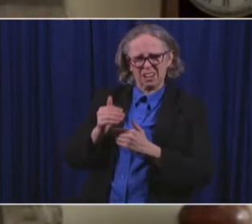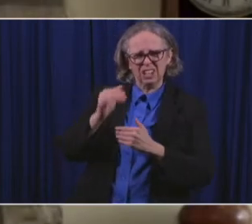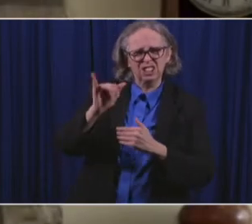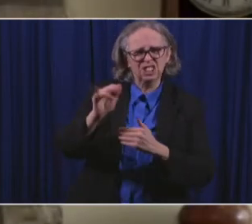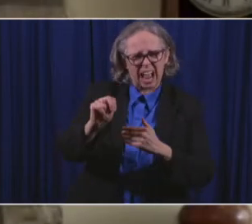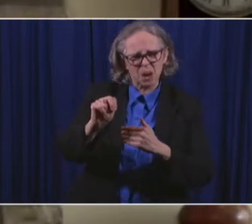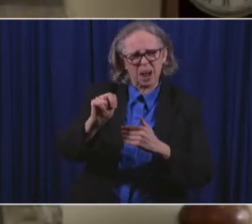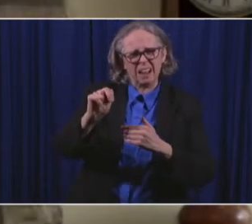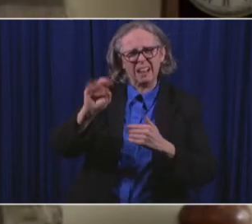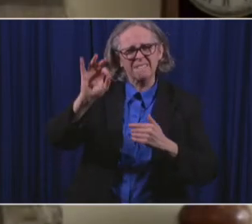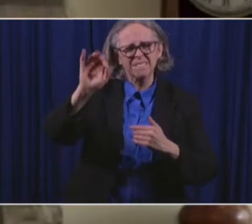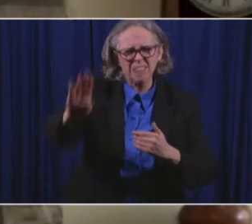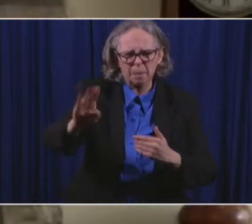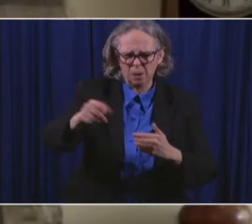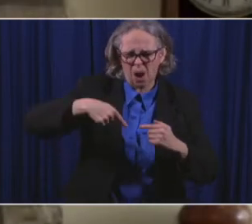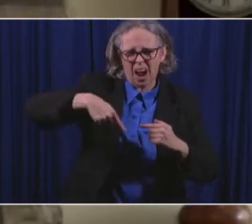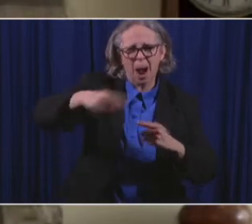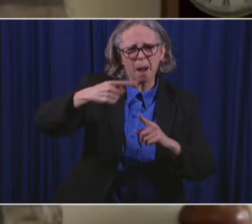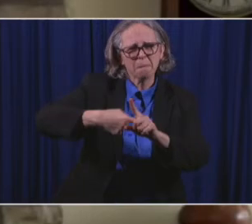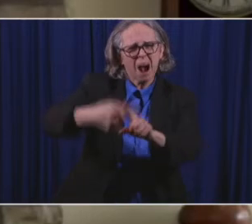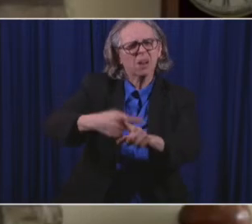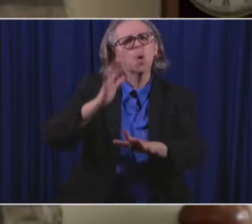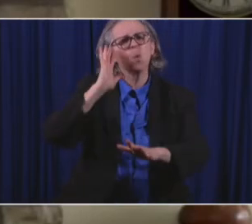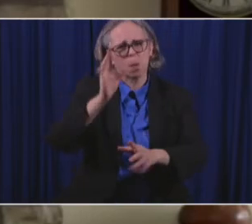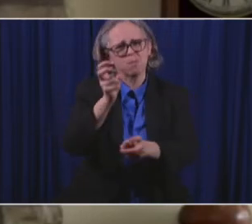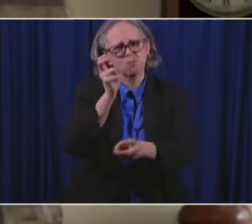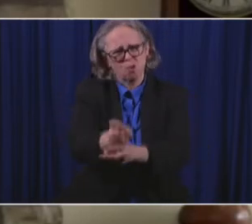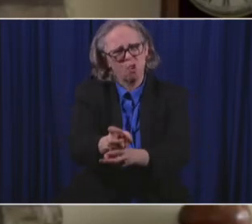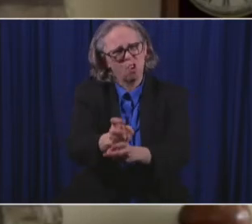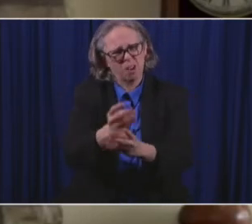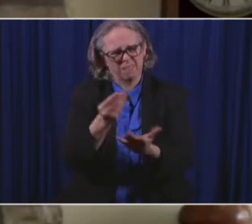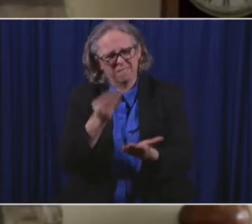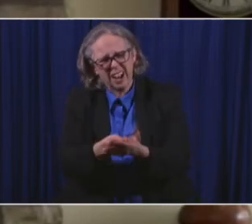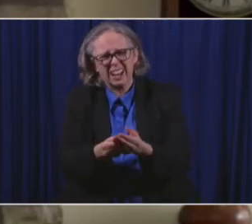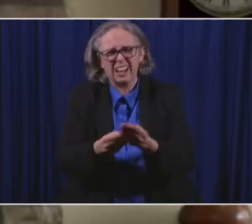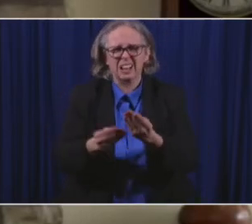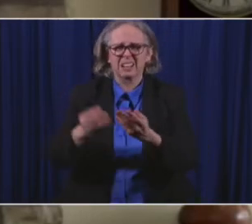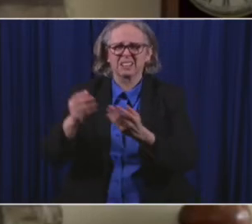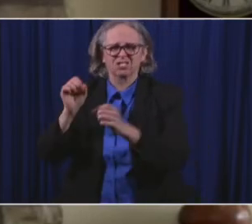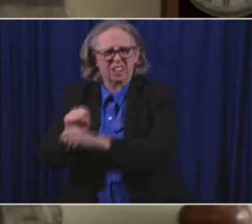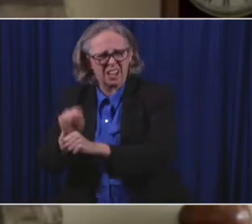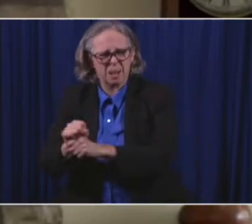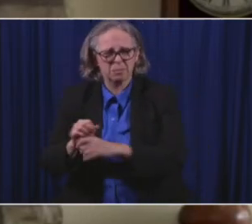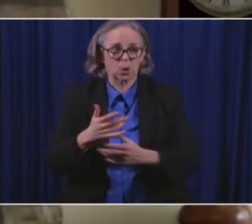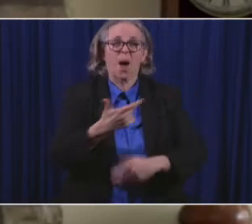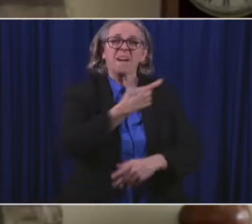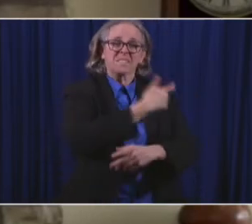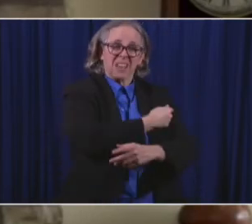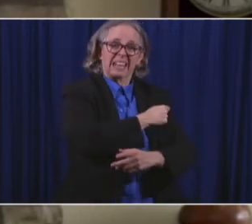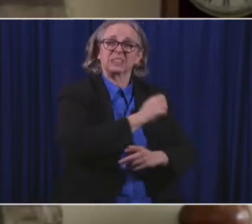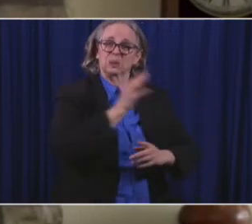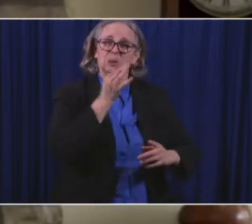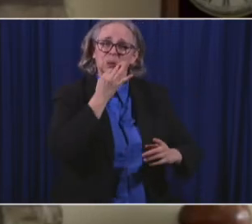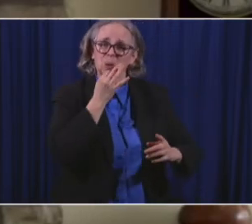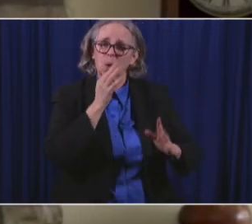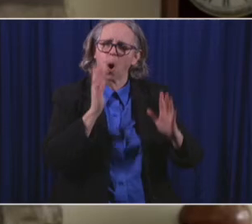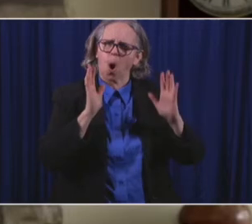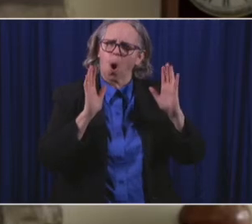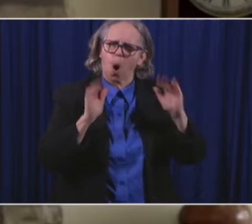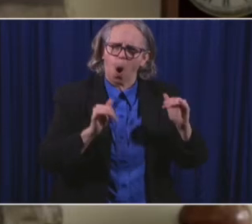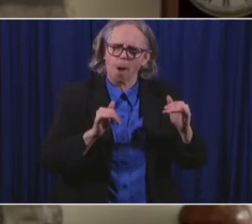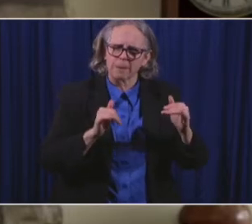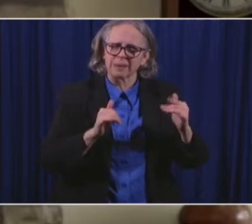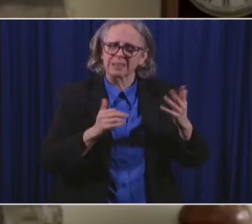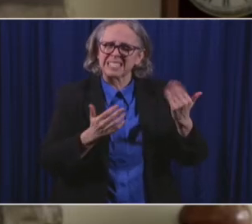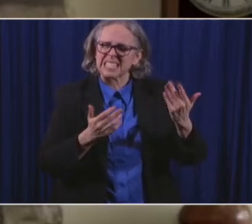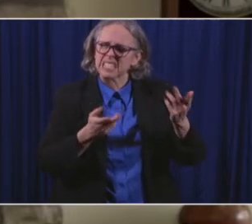going to be very tough months. Now, the vaccine is here, it's coming, and hope and help is on the way, and we're very happy